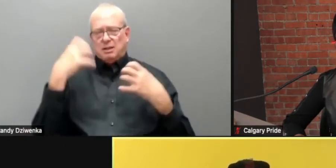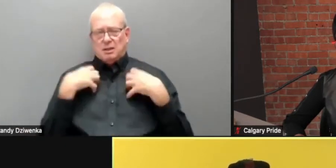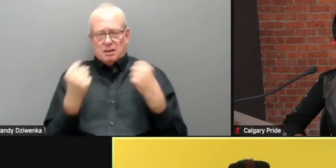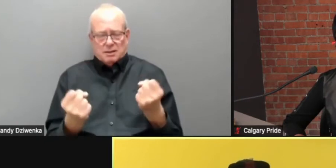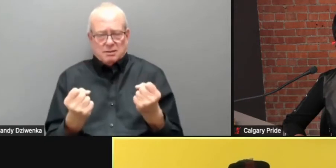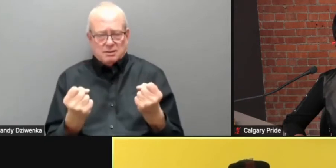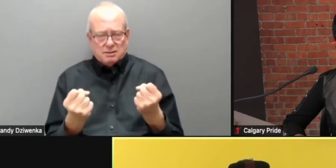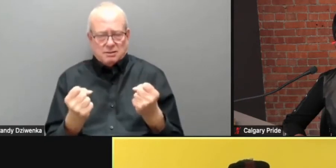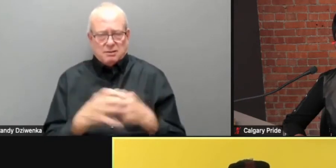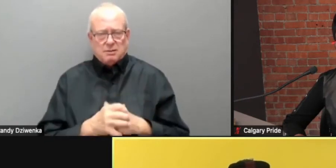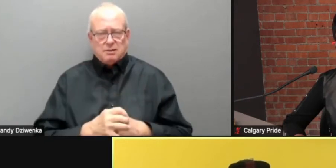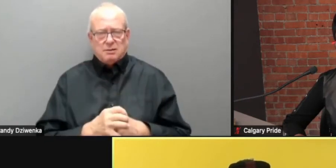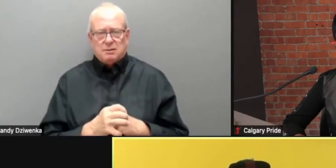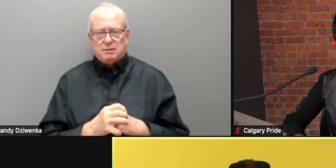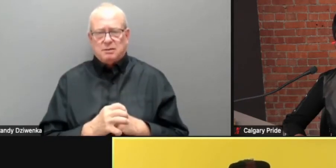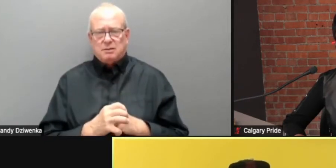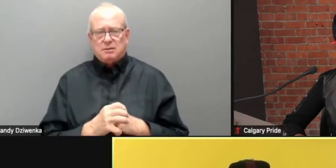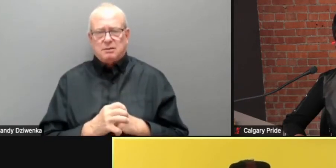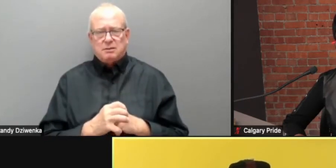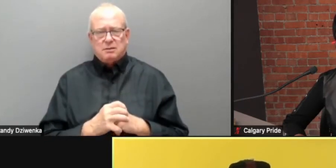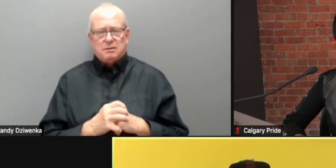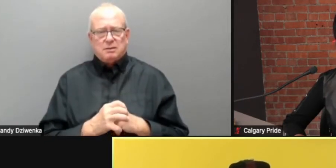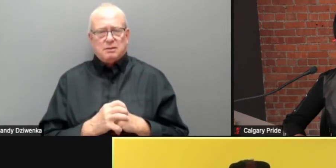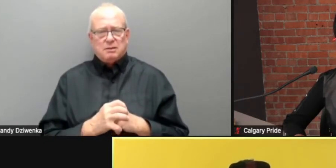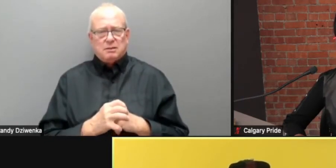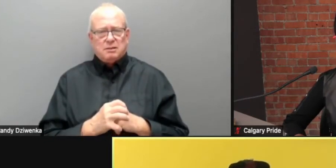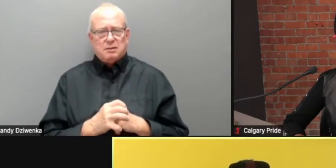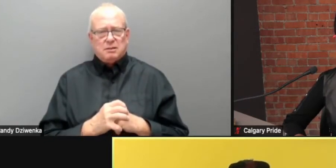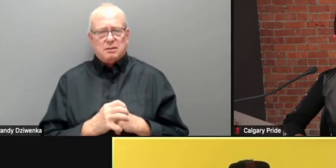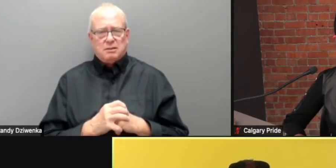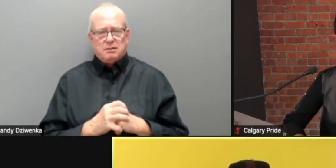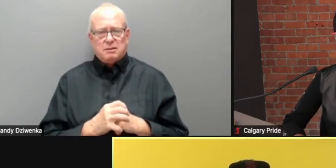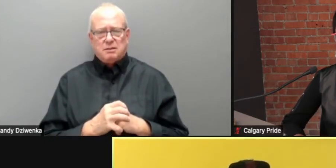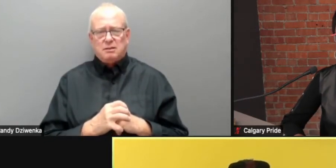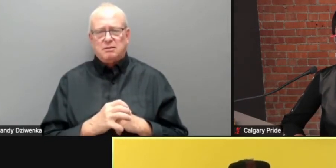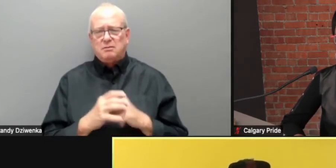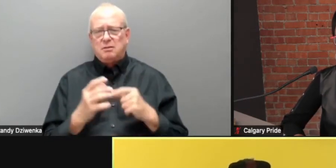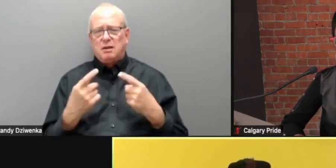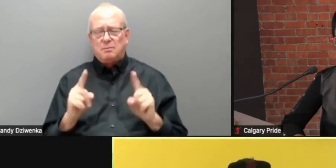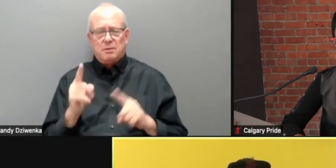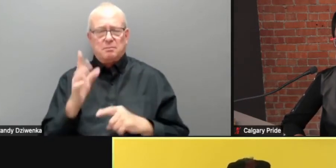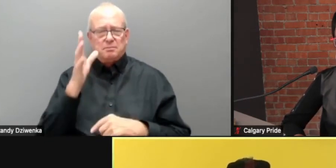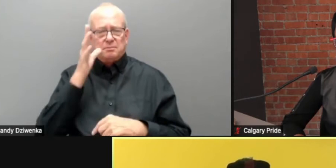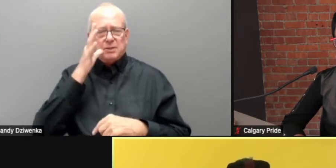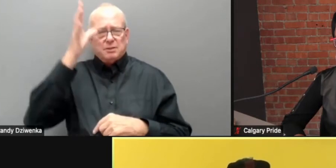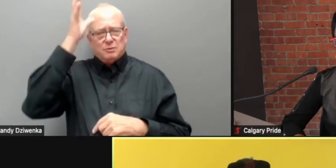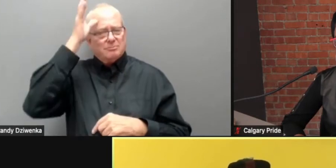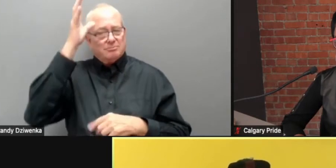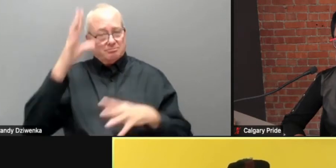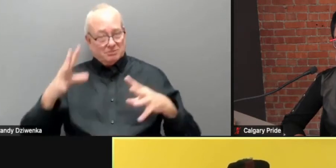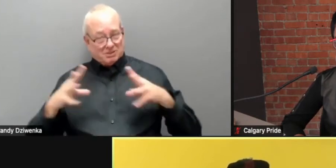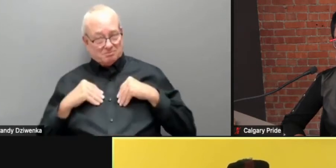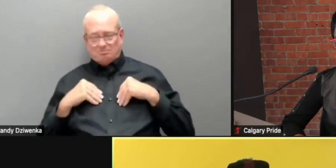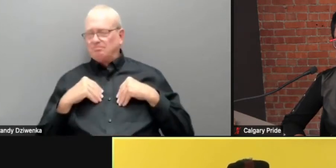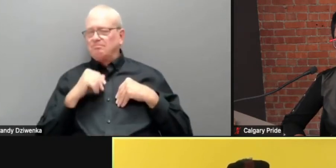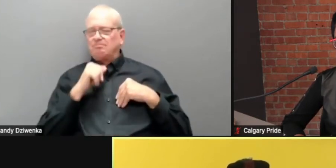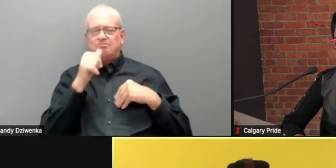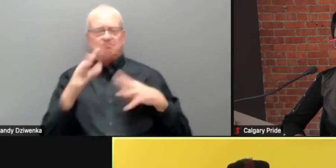when they were told, they never even accepted it. My parents, they said, no, it's not possible that our son is gay,